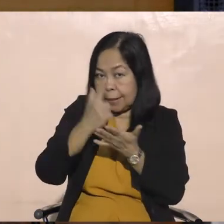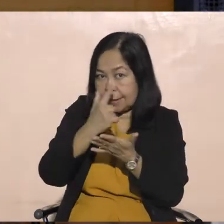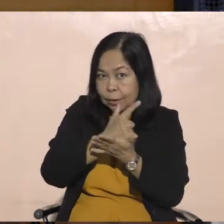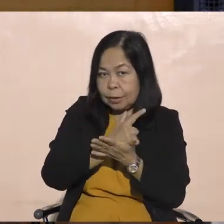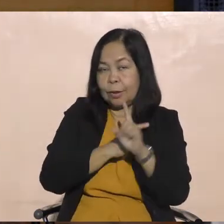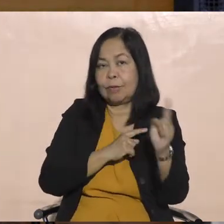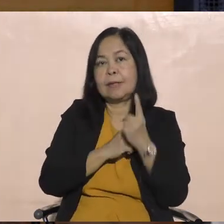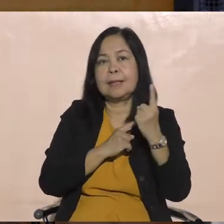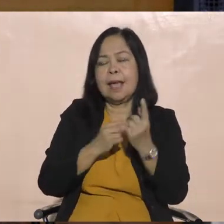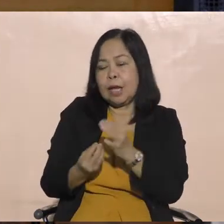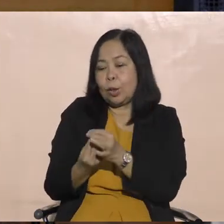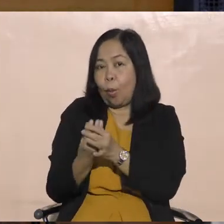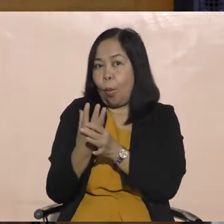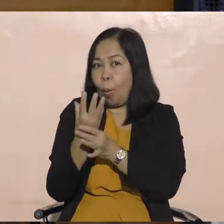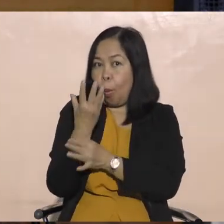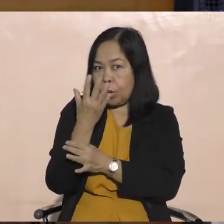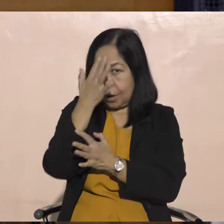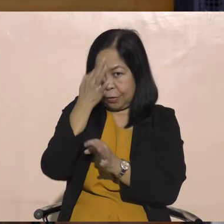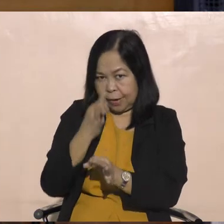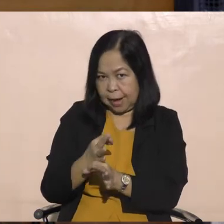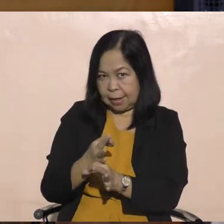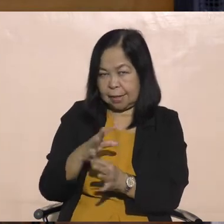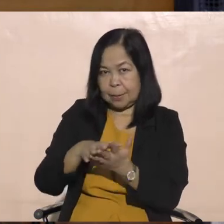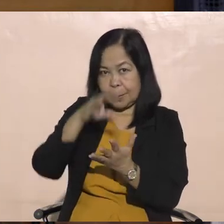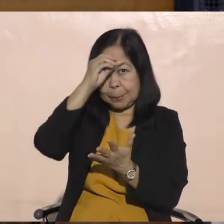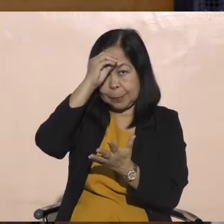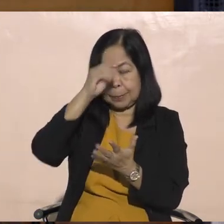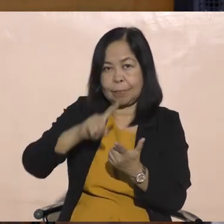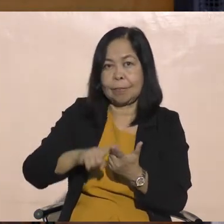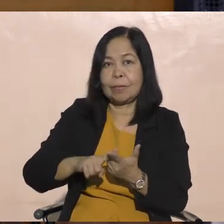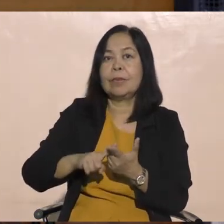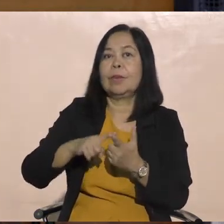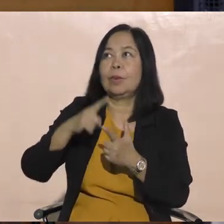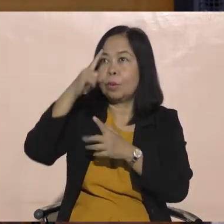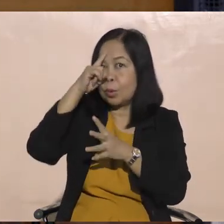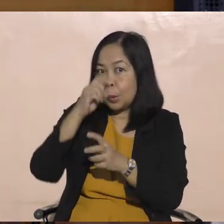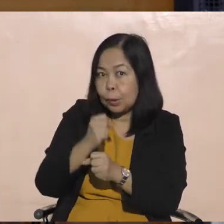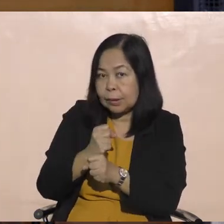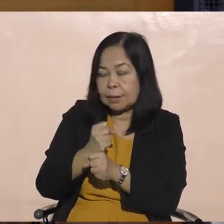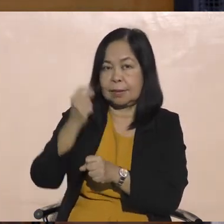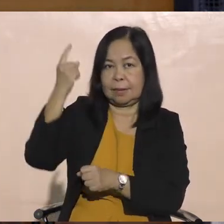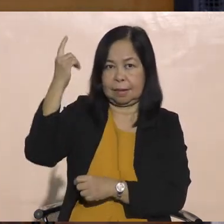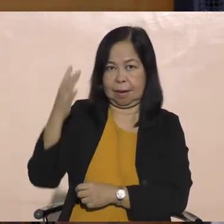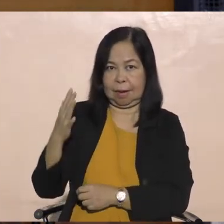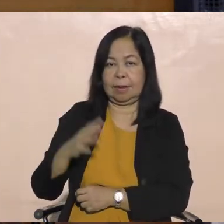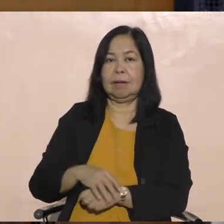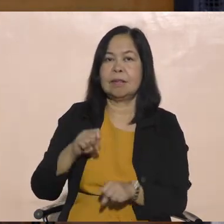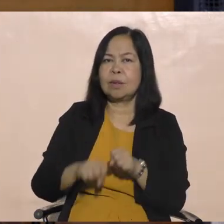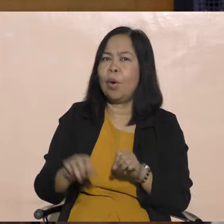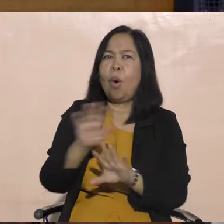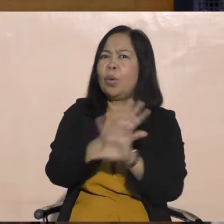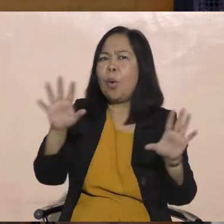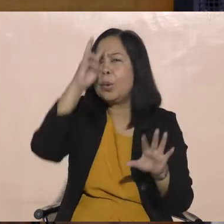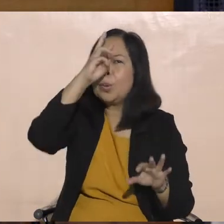as we learn to wait and trust in God. Kanidang divine delays or mga delays sa tubags to mga pag-ampo